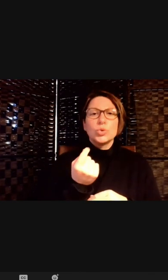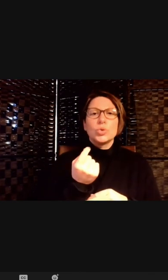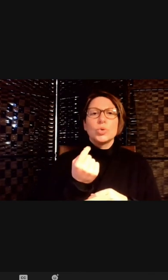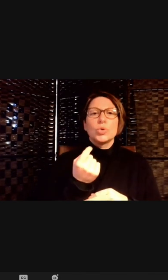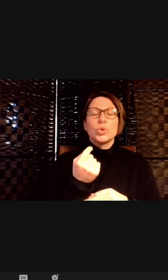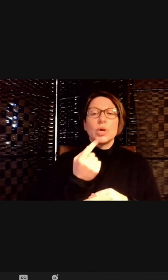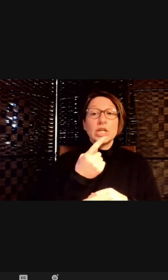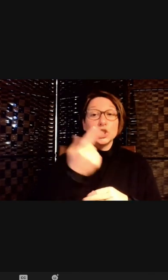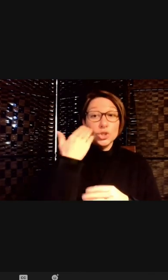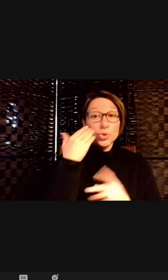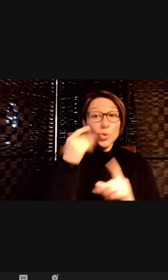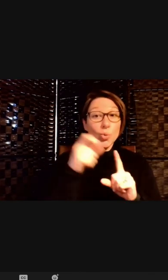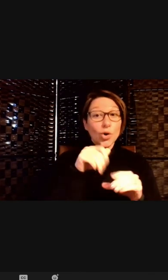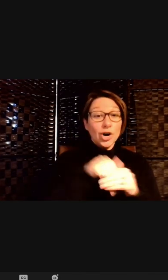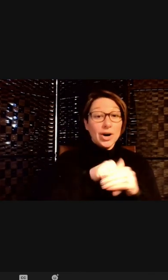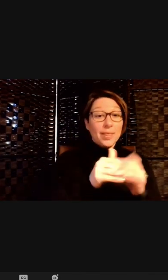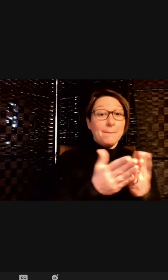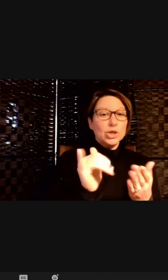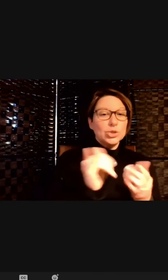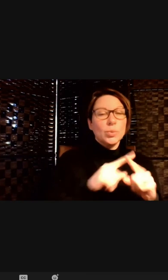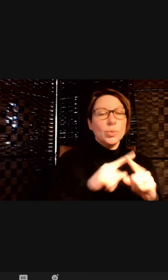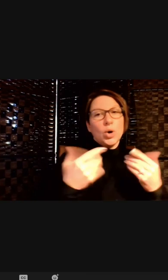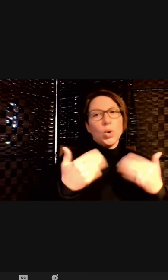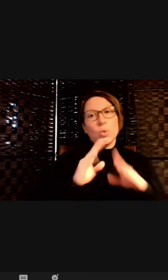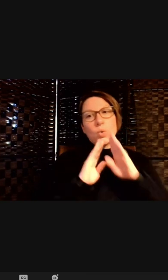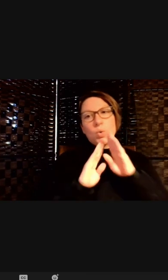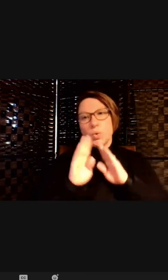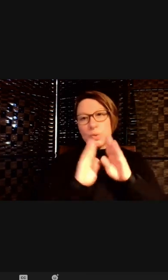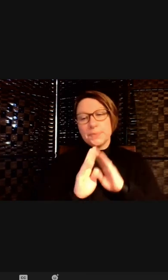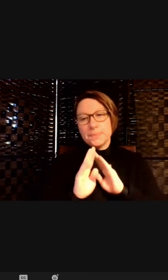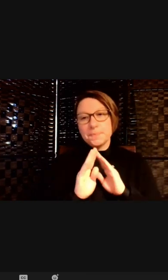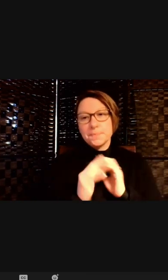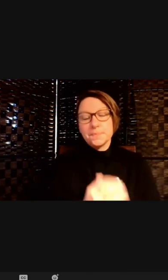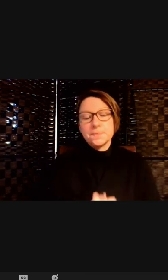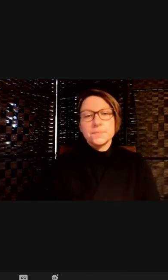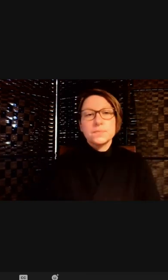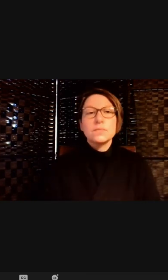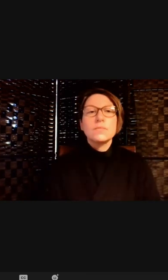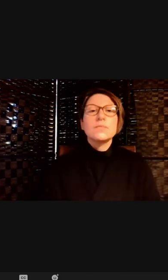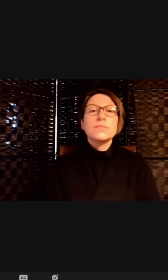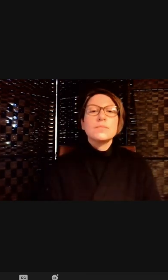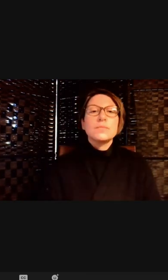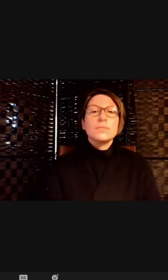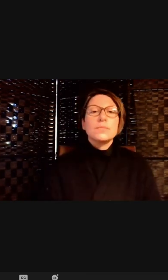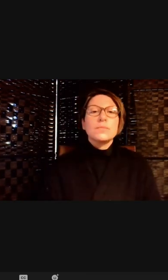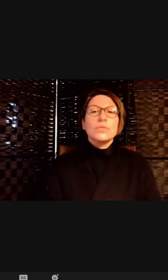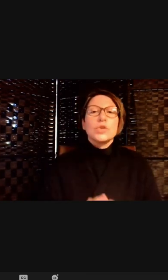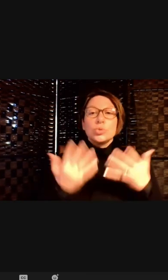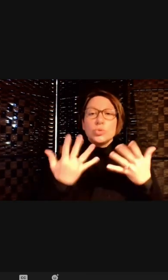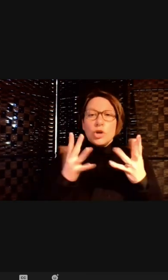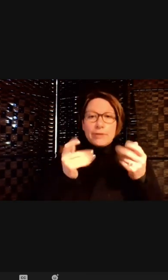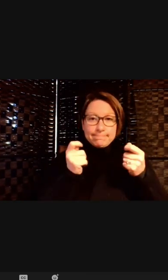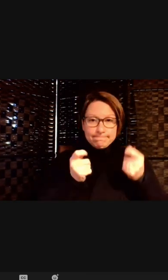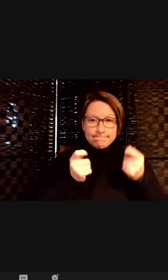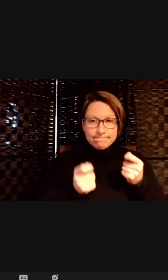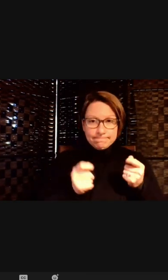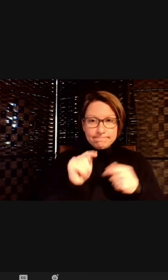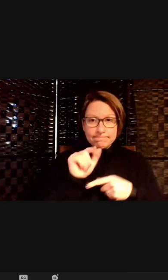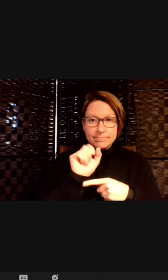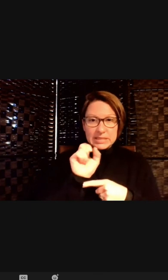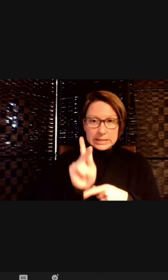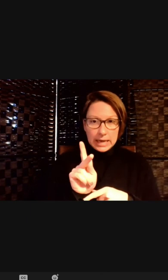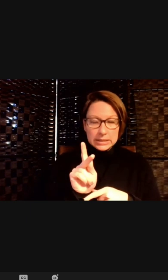in the workbook as well, but it was just a lot more frustrating for her. So now that we've modified the task and